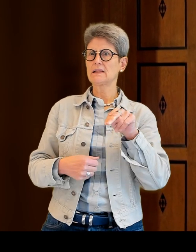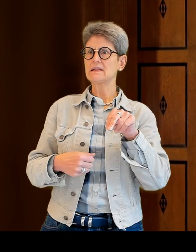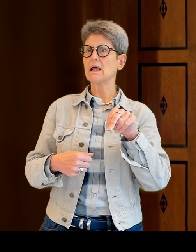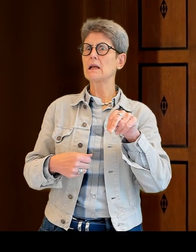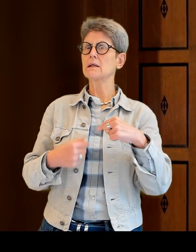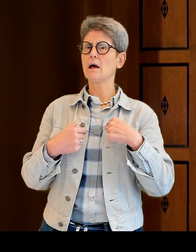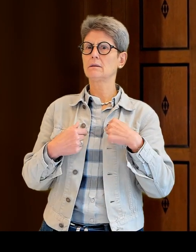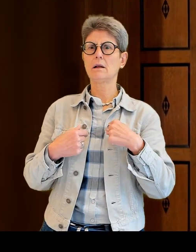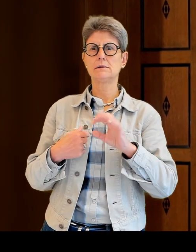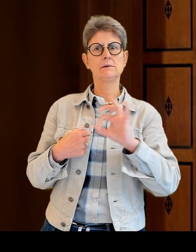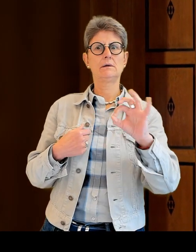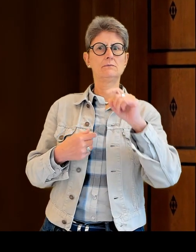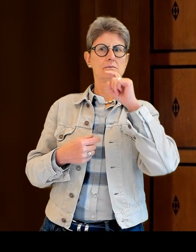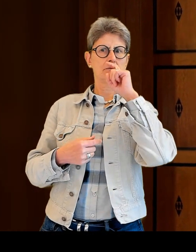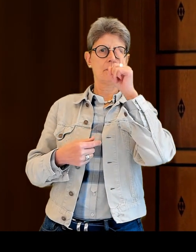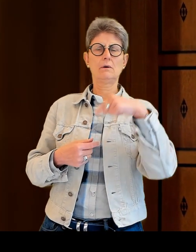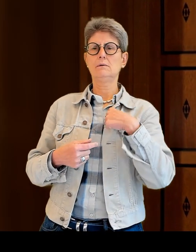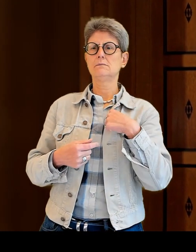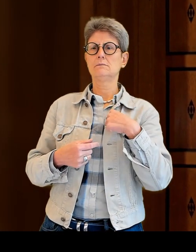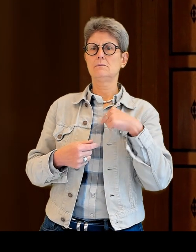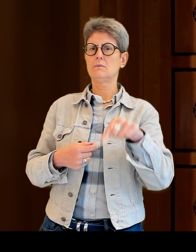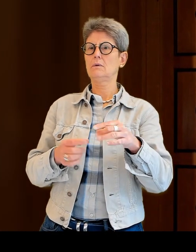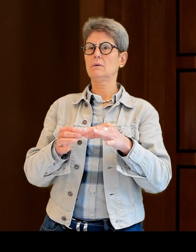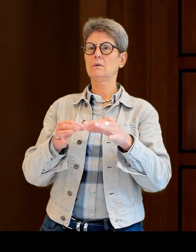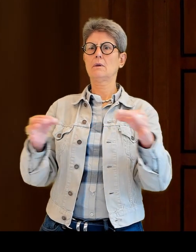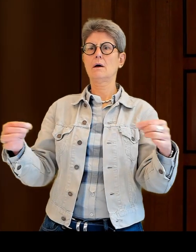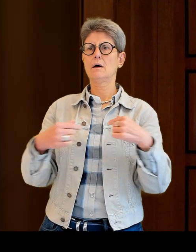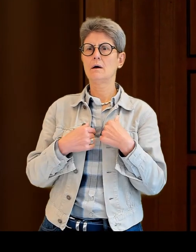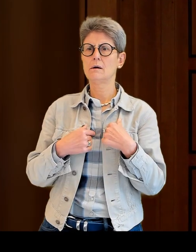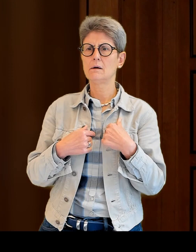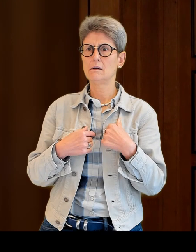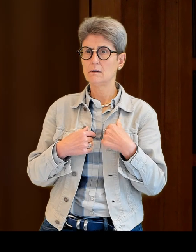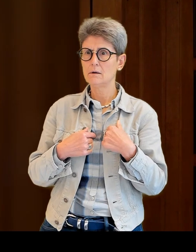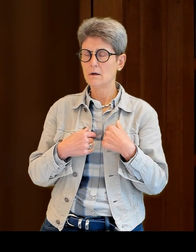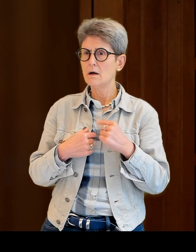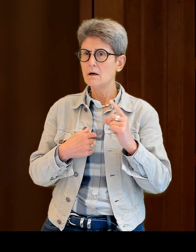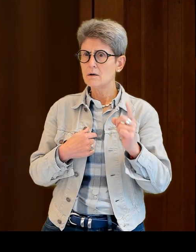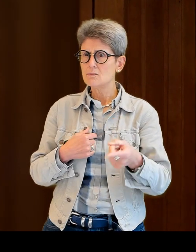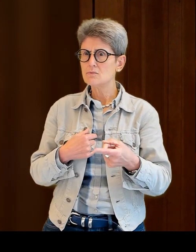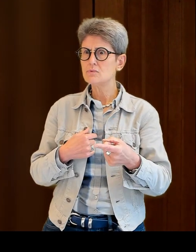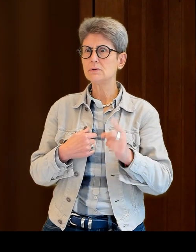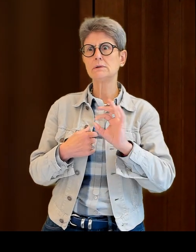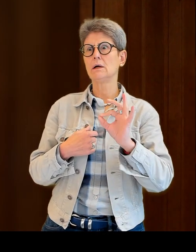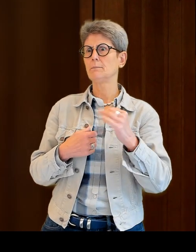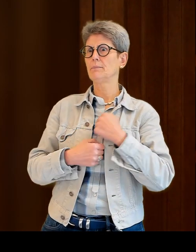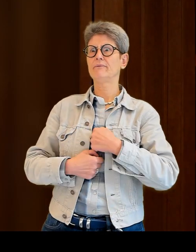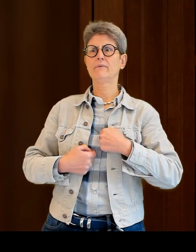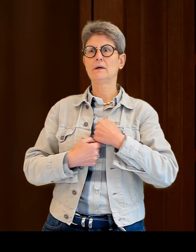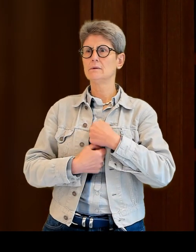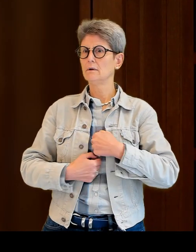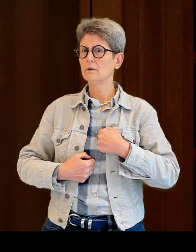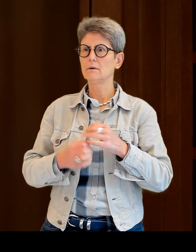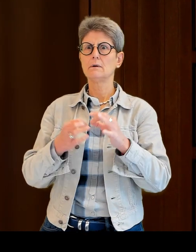they came. This, for me, as a Nigerian, is a very proud day,